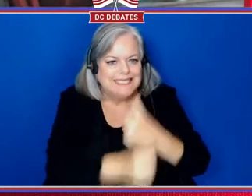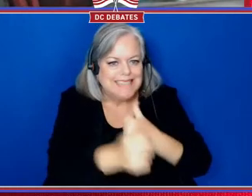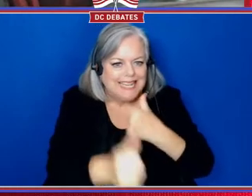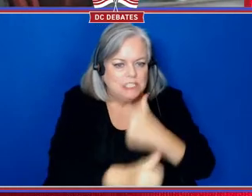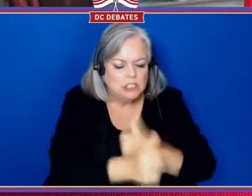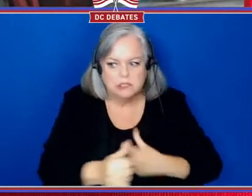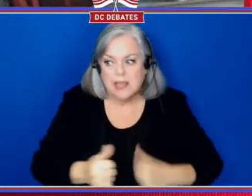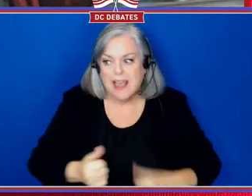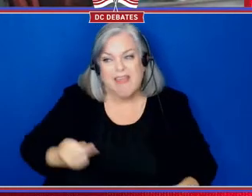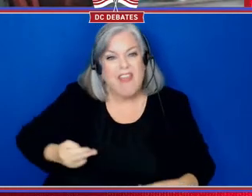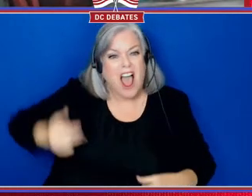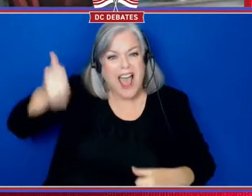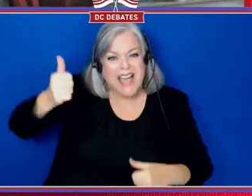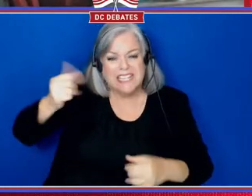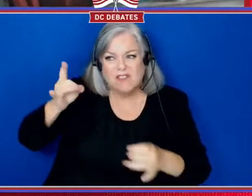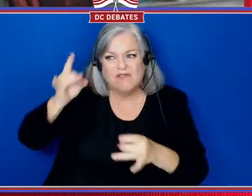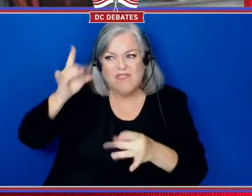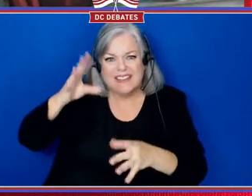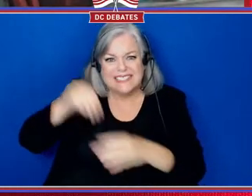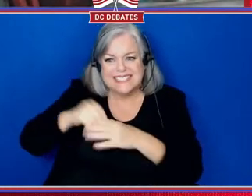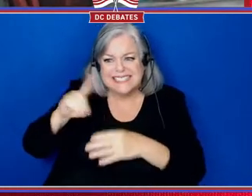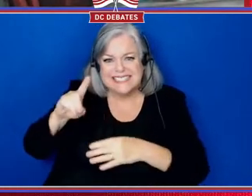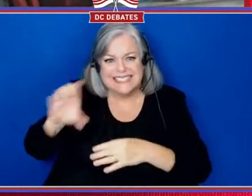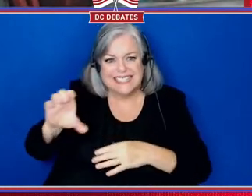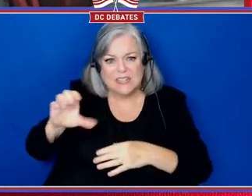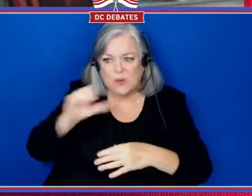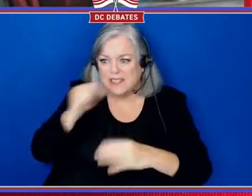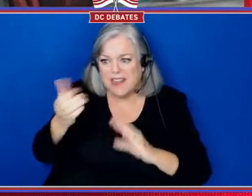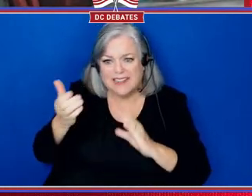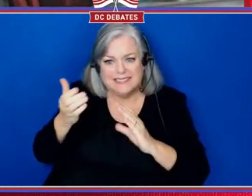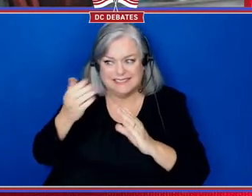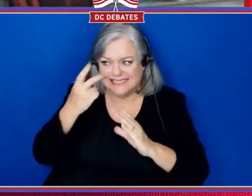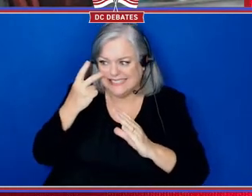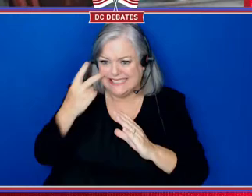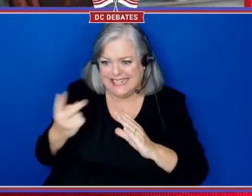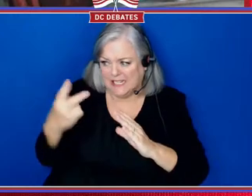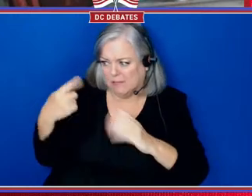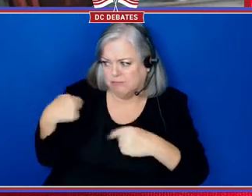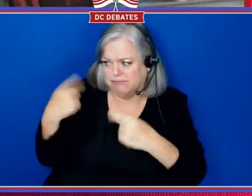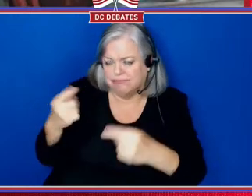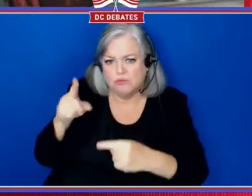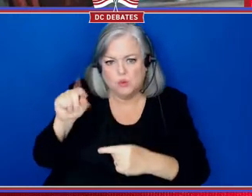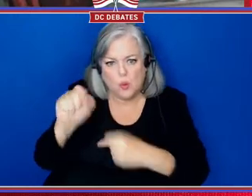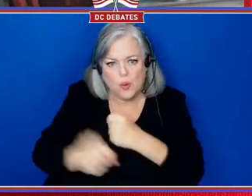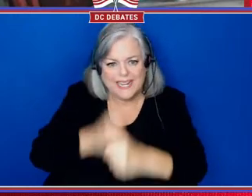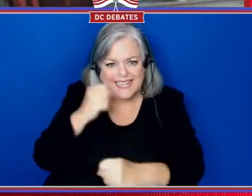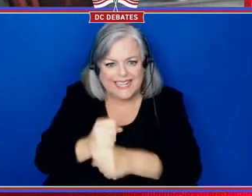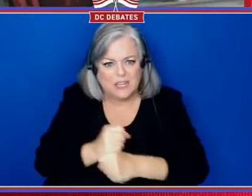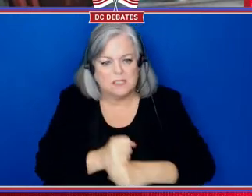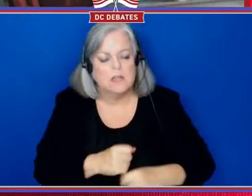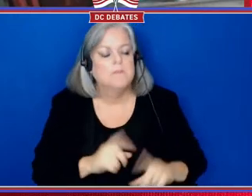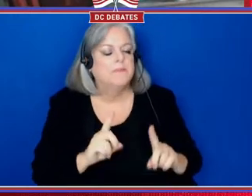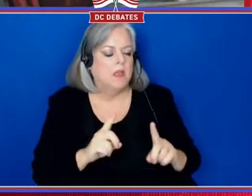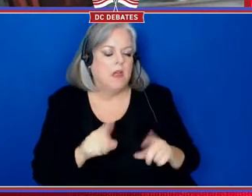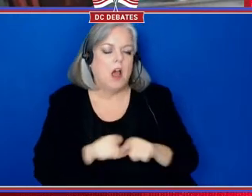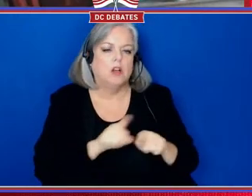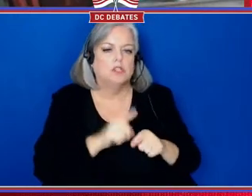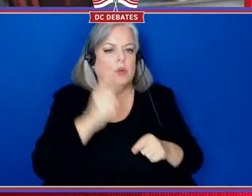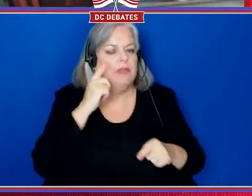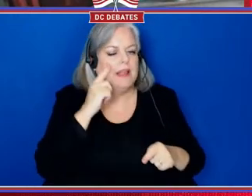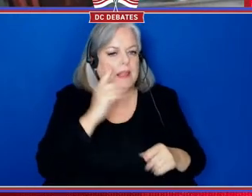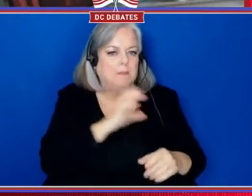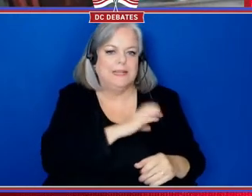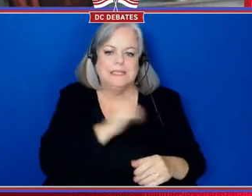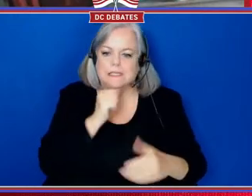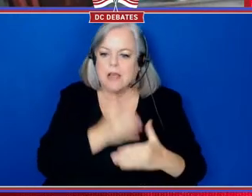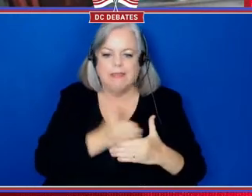And as a result, it's spilling over into the schools. I also think that police is not the end-all solution to crime, that we need to have